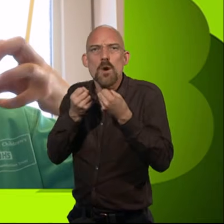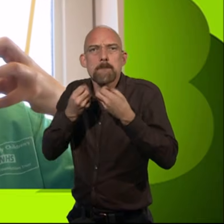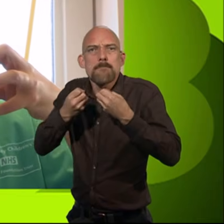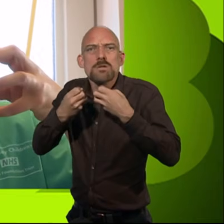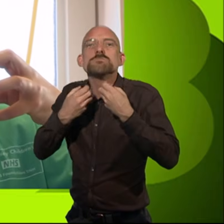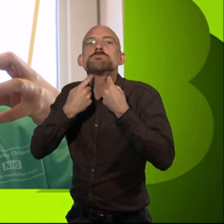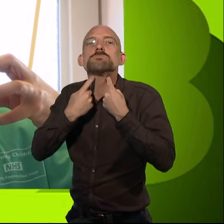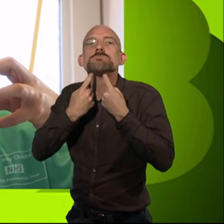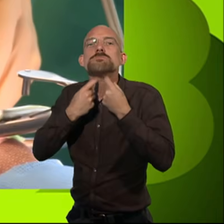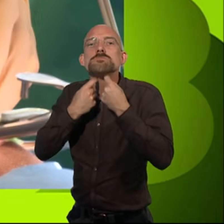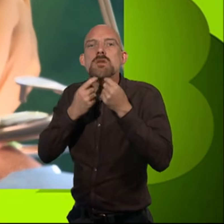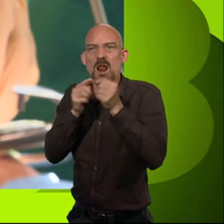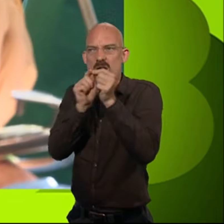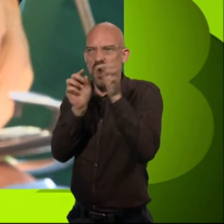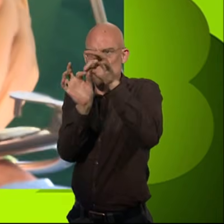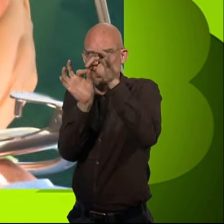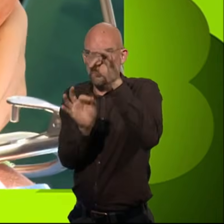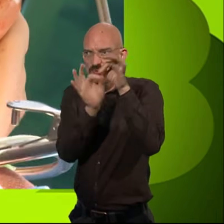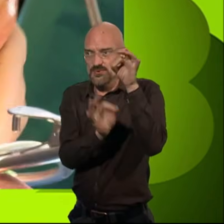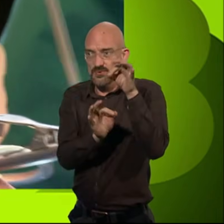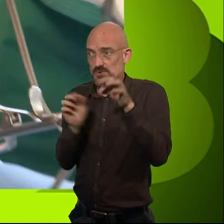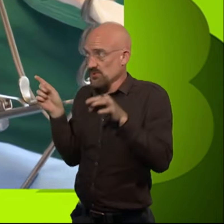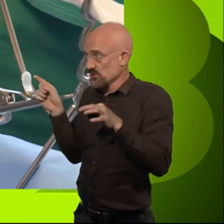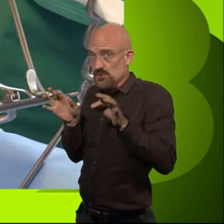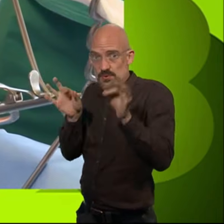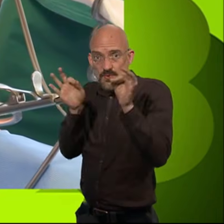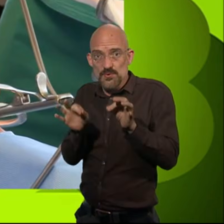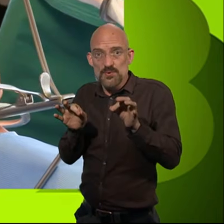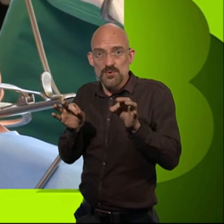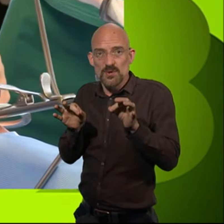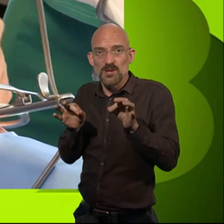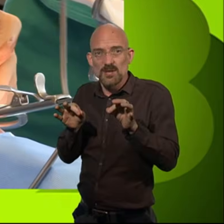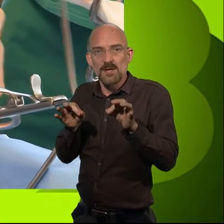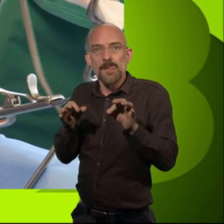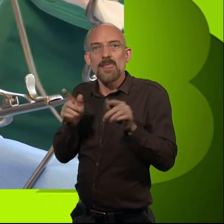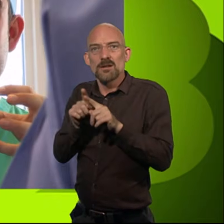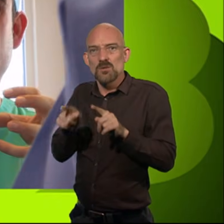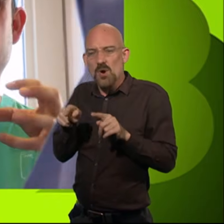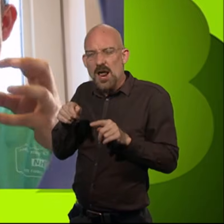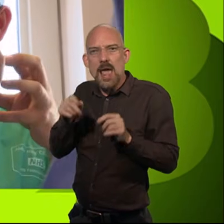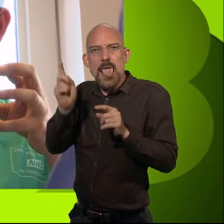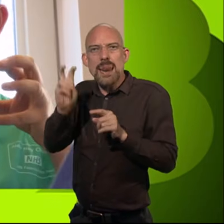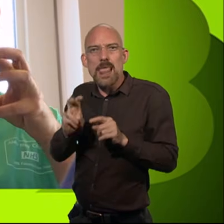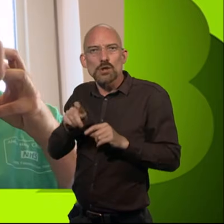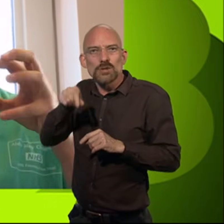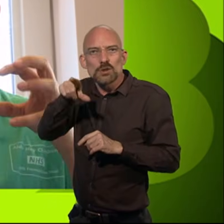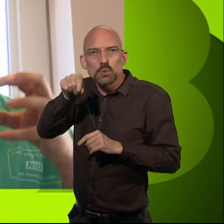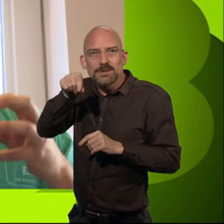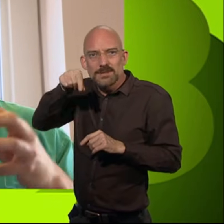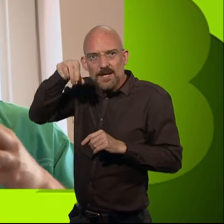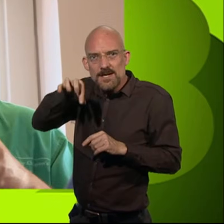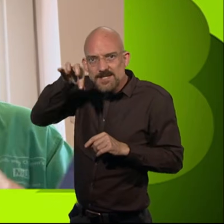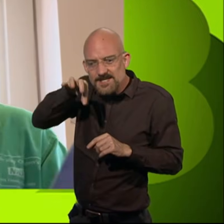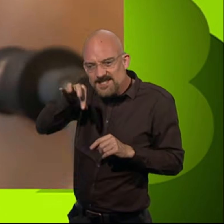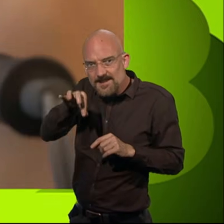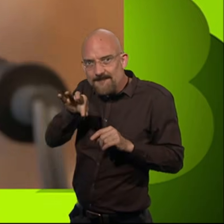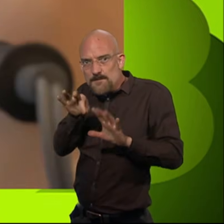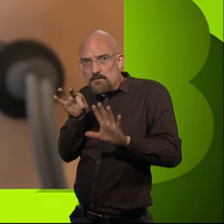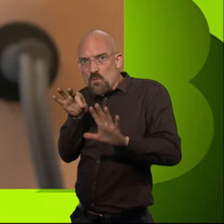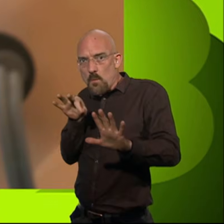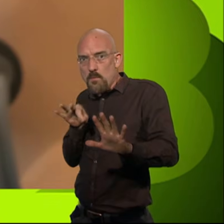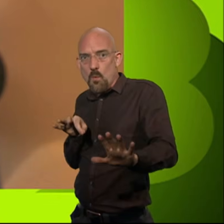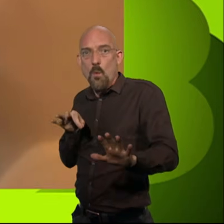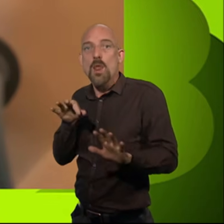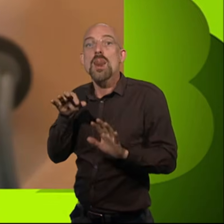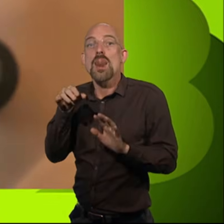in, so it's almost on a stalk. And then he's using the electrified tweezers to gently pull the tonsil away from its surrounding tissue. And